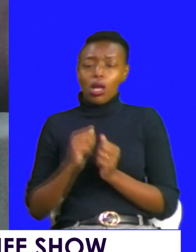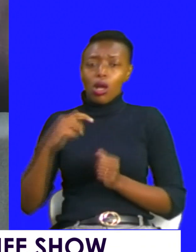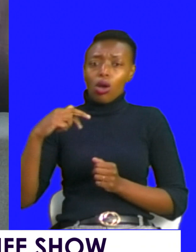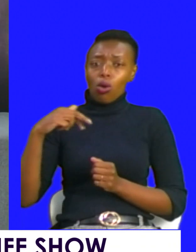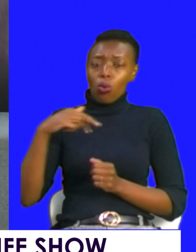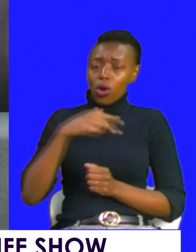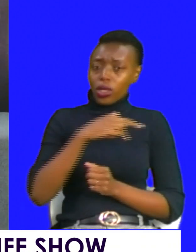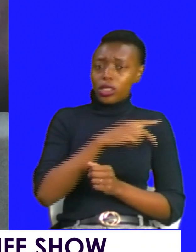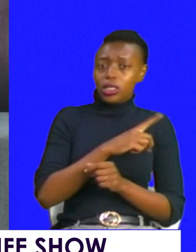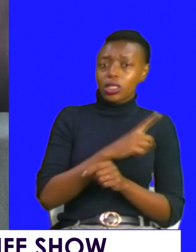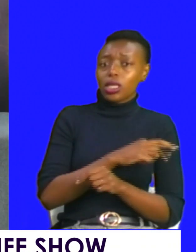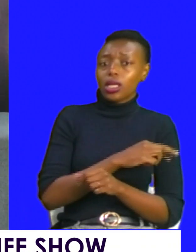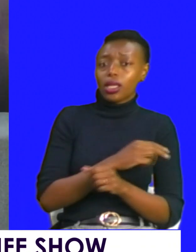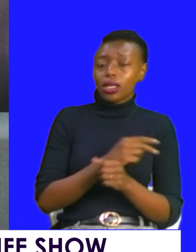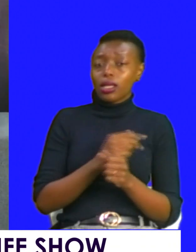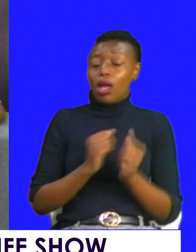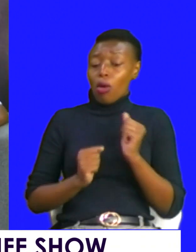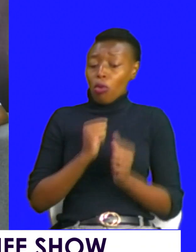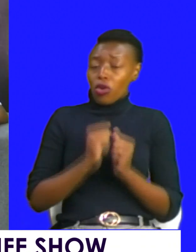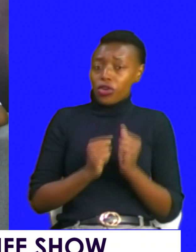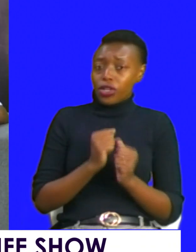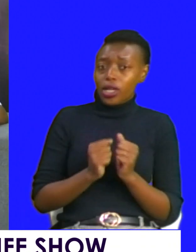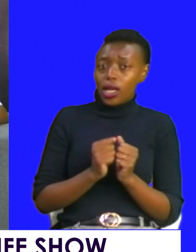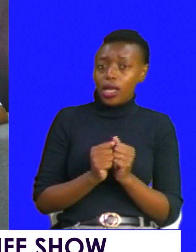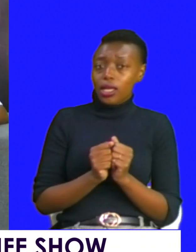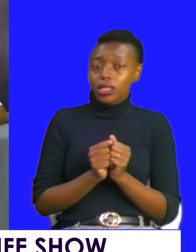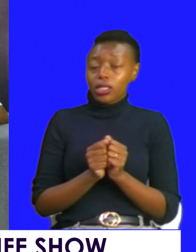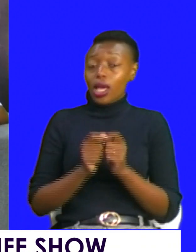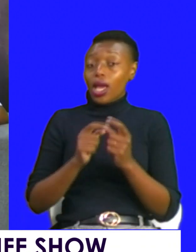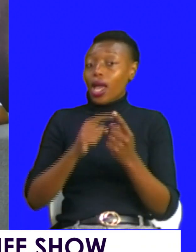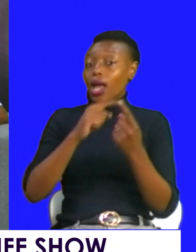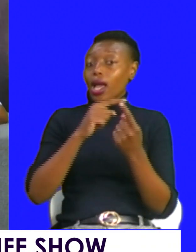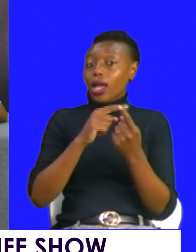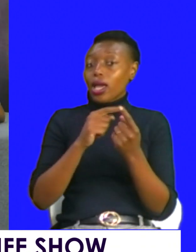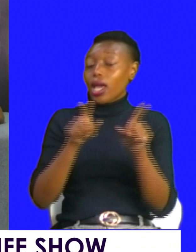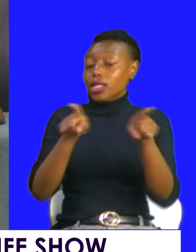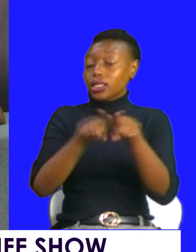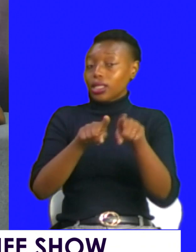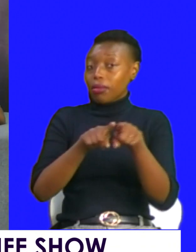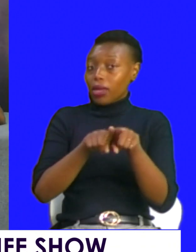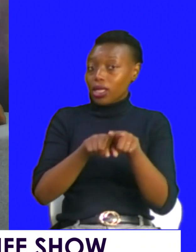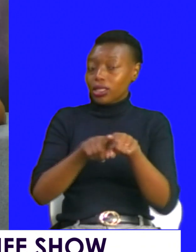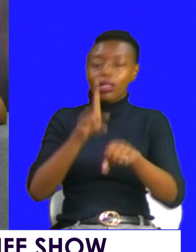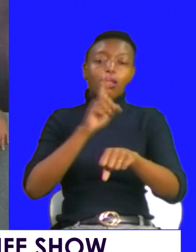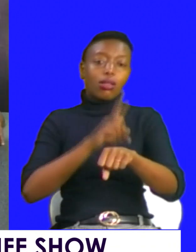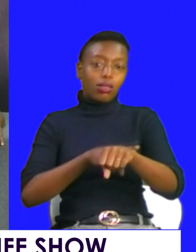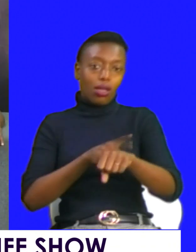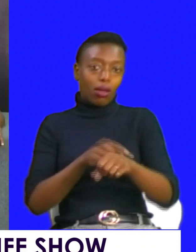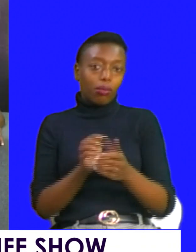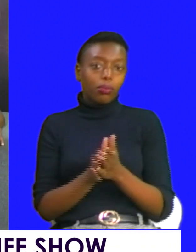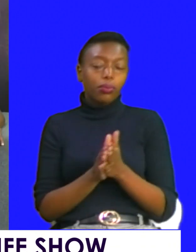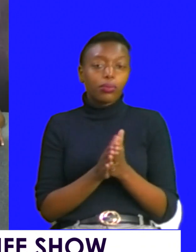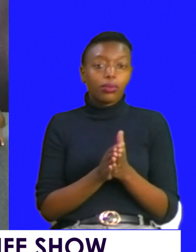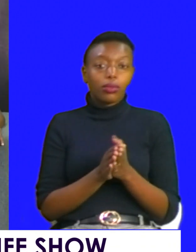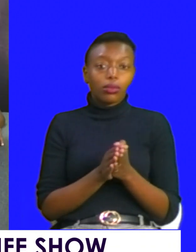time, something Saving like that. time, yeah. So, So you would you meet say- people all over. Yes, they're always on the On- run on the run. because they are saving time. Yes.